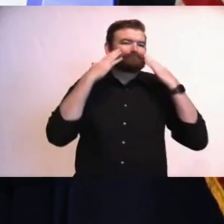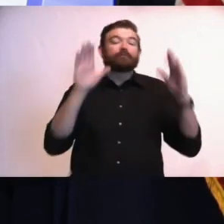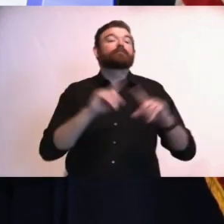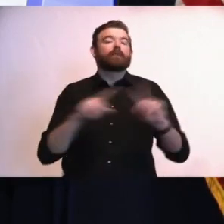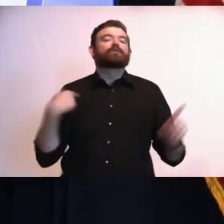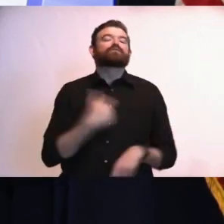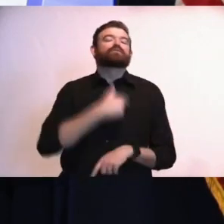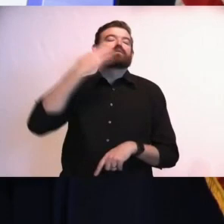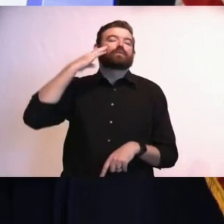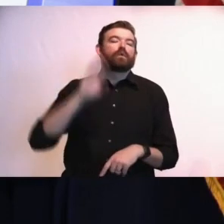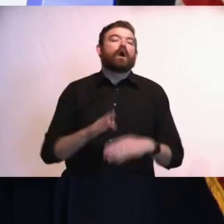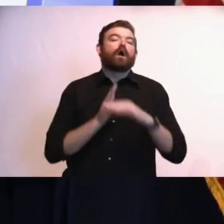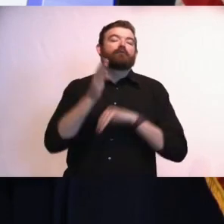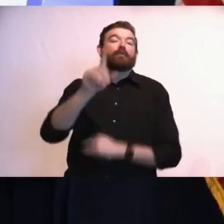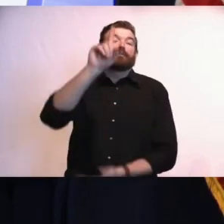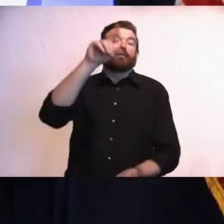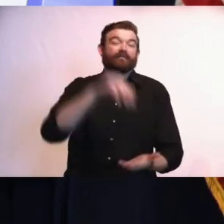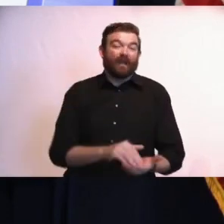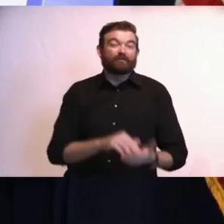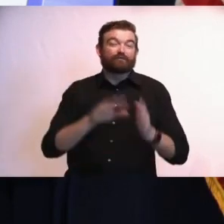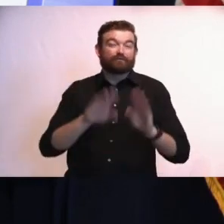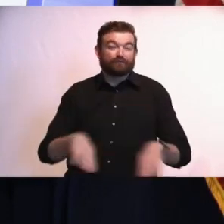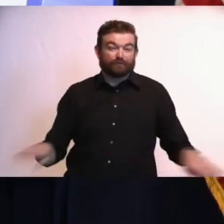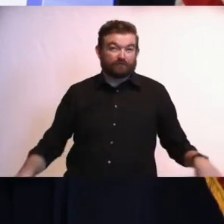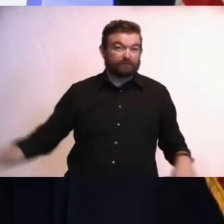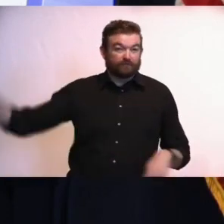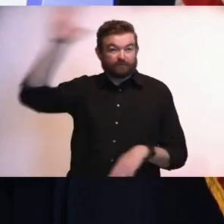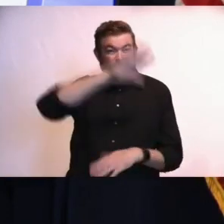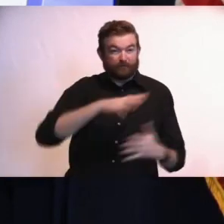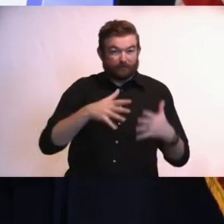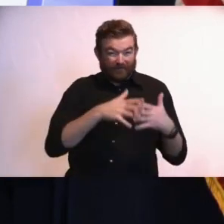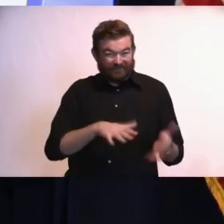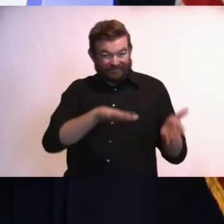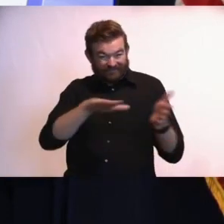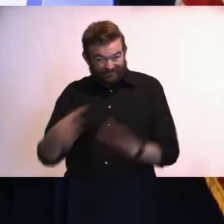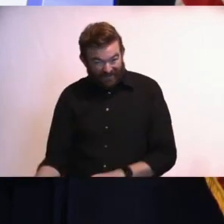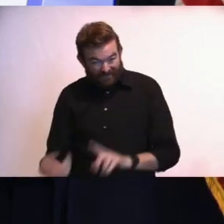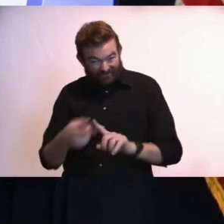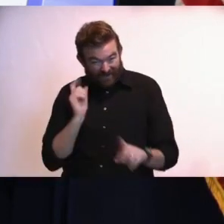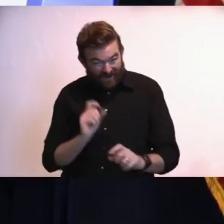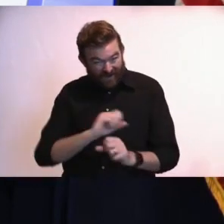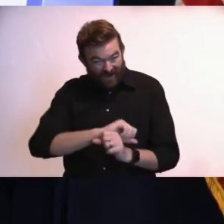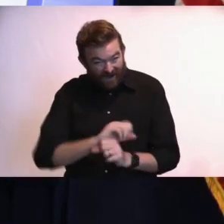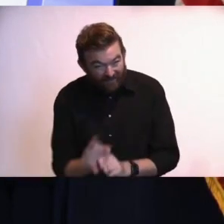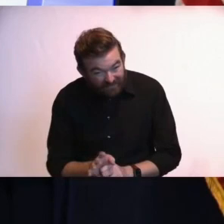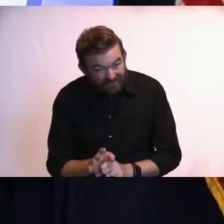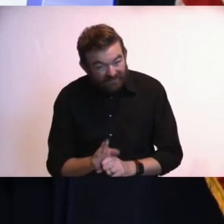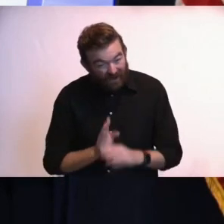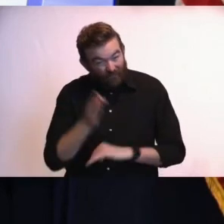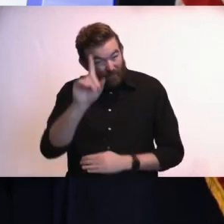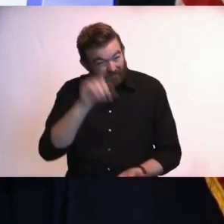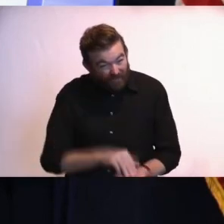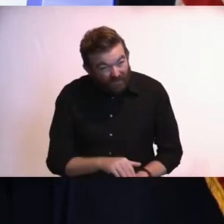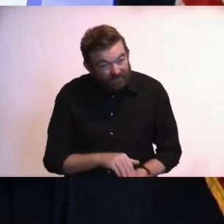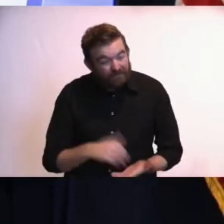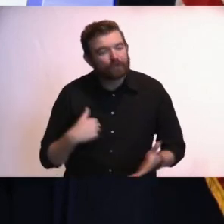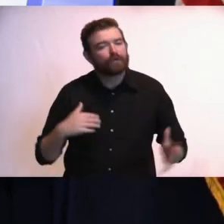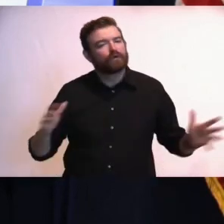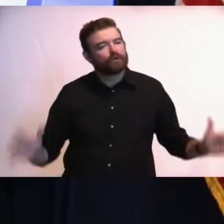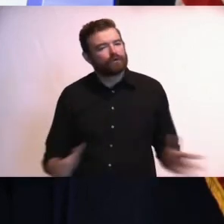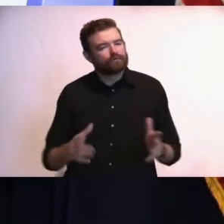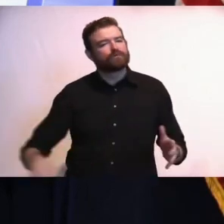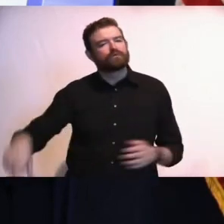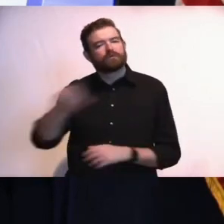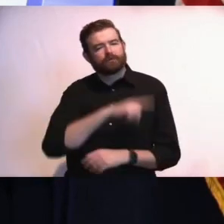in the United States, as I have stated, have succumbed to COVID. I urge everyone to stay up to date with their